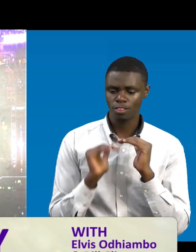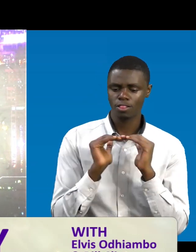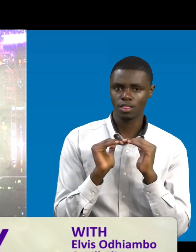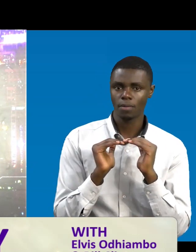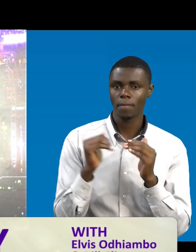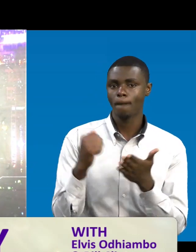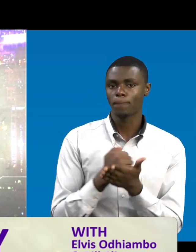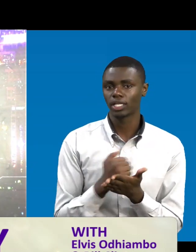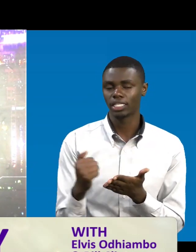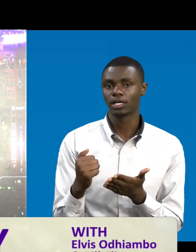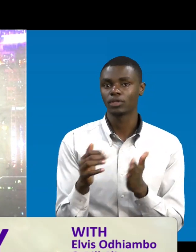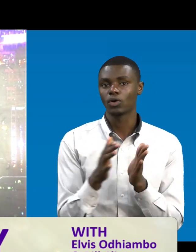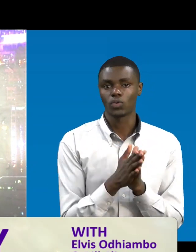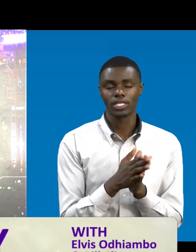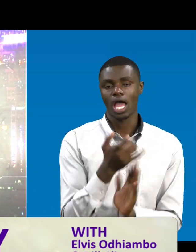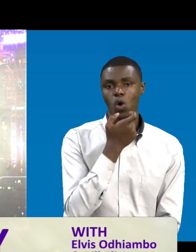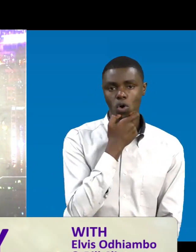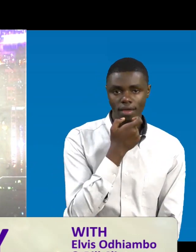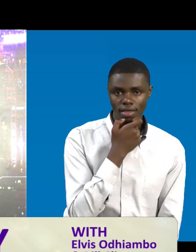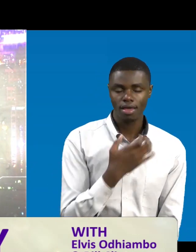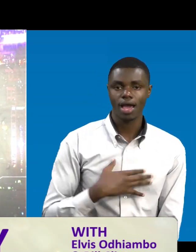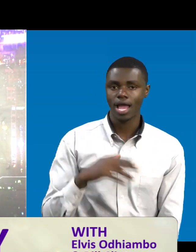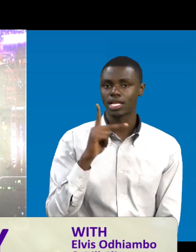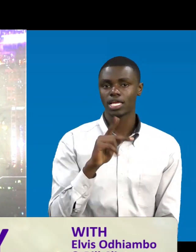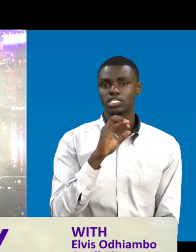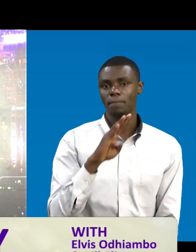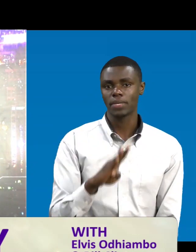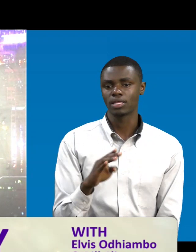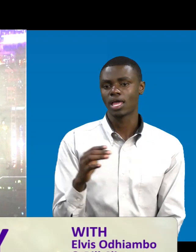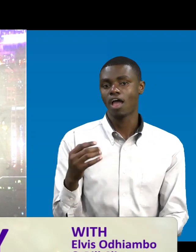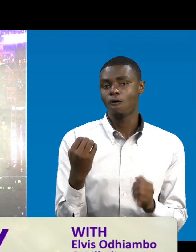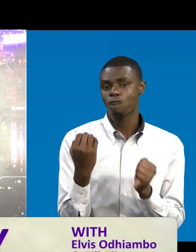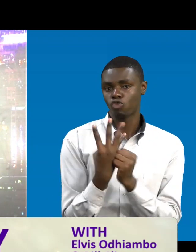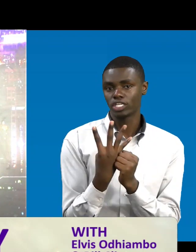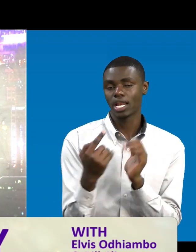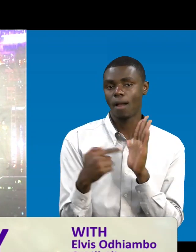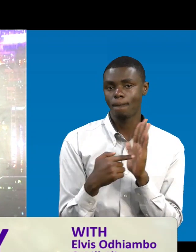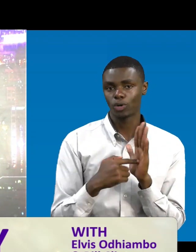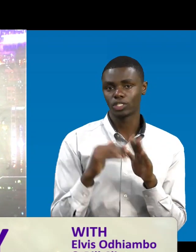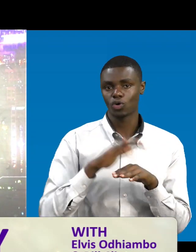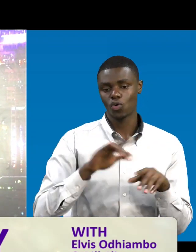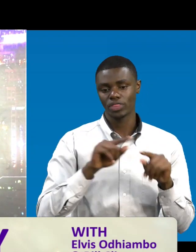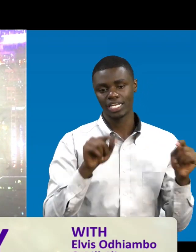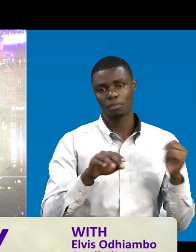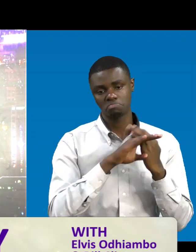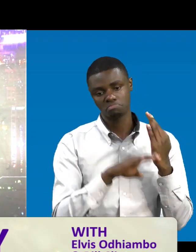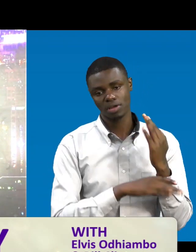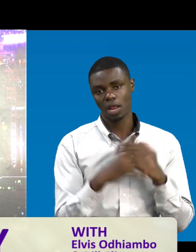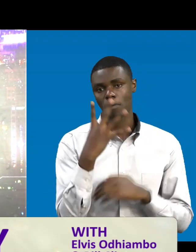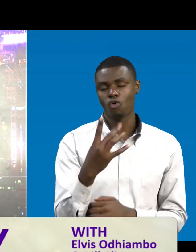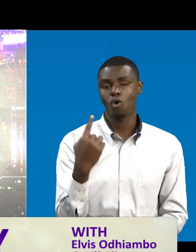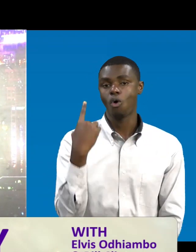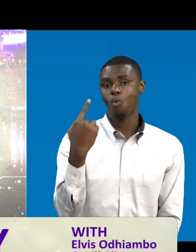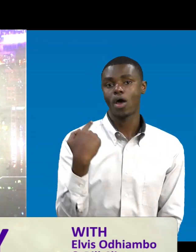leaders Posta Rangers alongside the likes of Gor Mahia and KCB. They are 14 points on the table, 4th, only a point